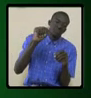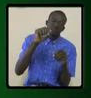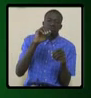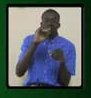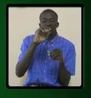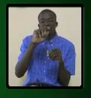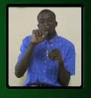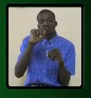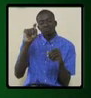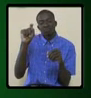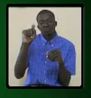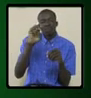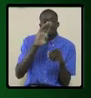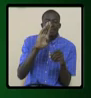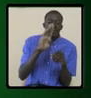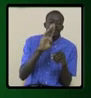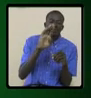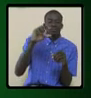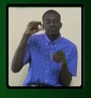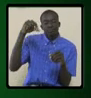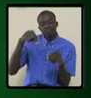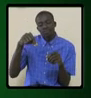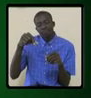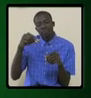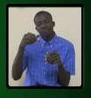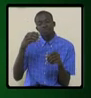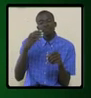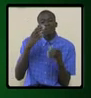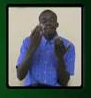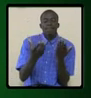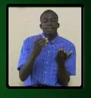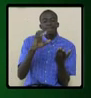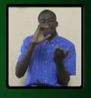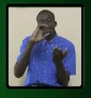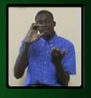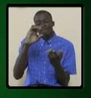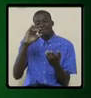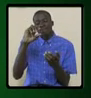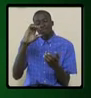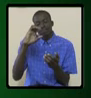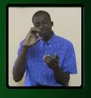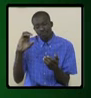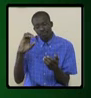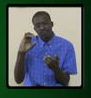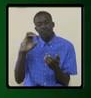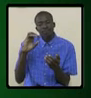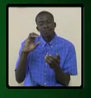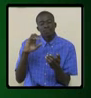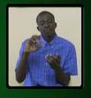T, option B, Q, or option C,